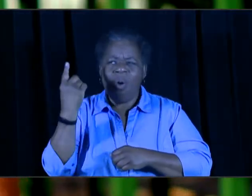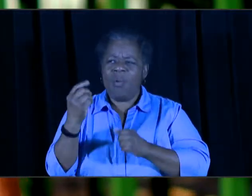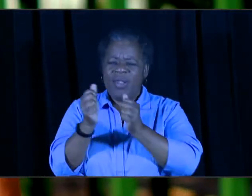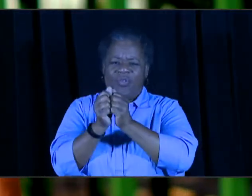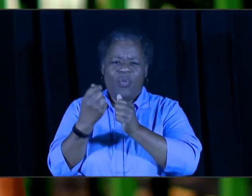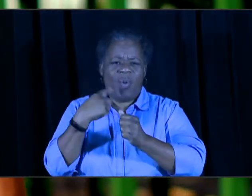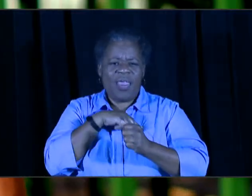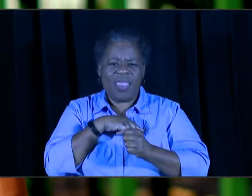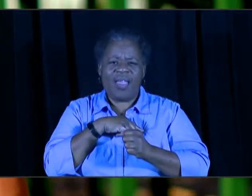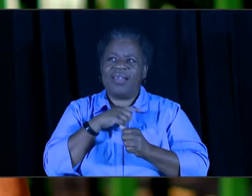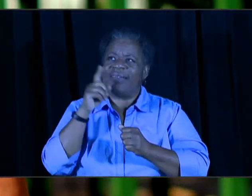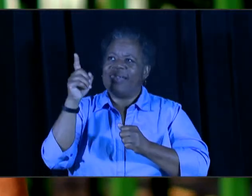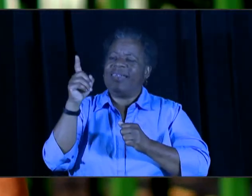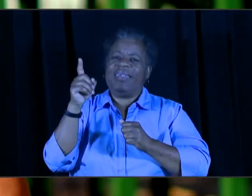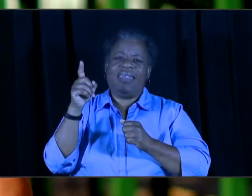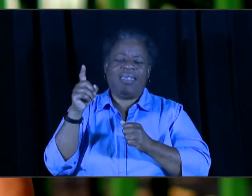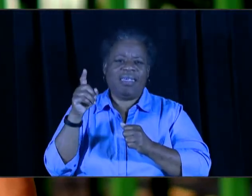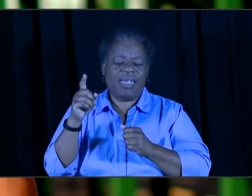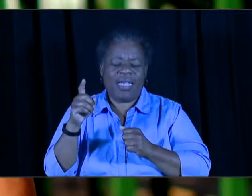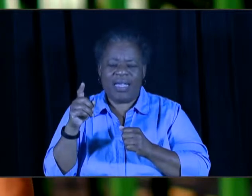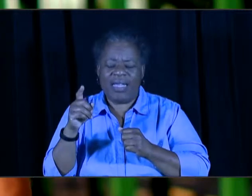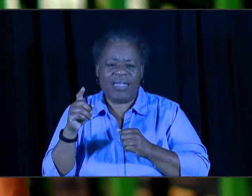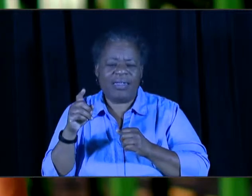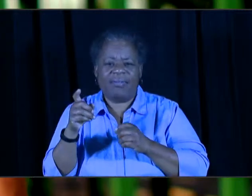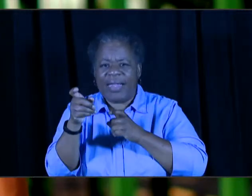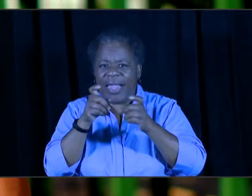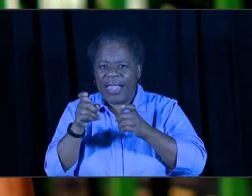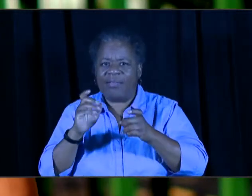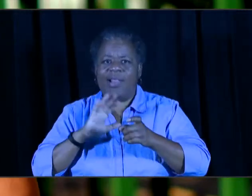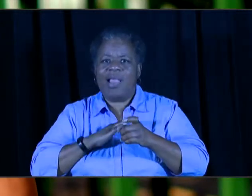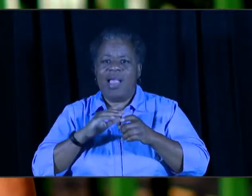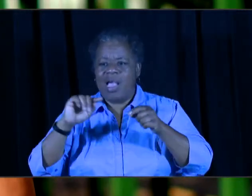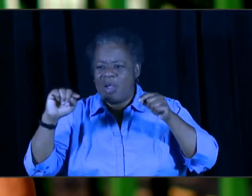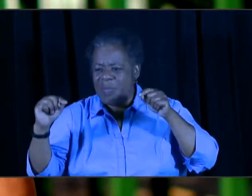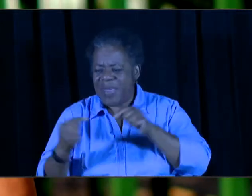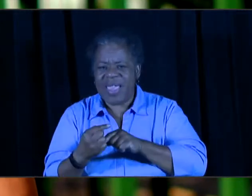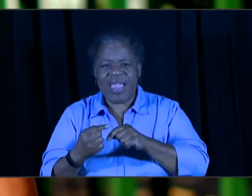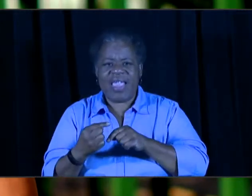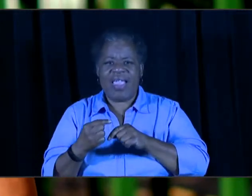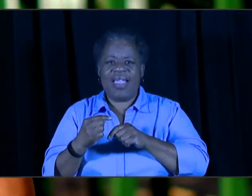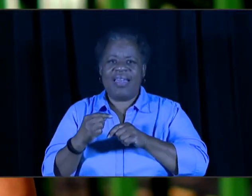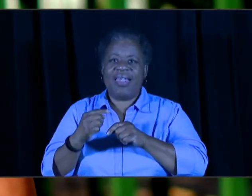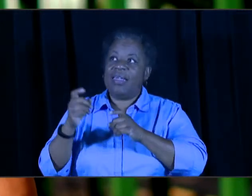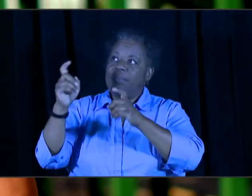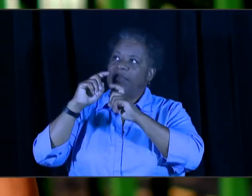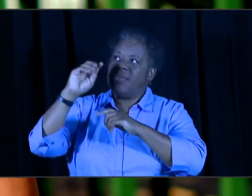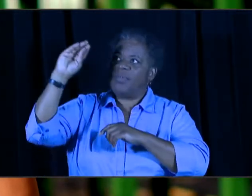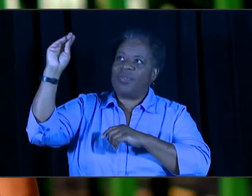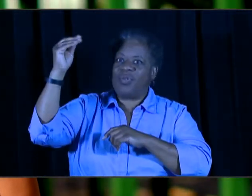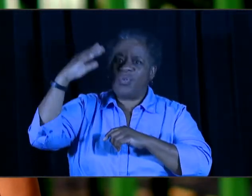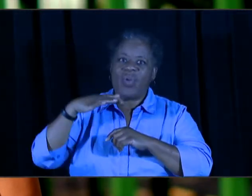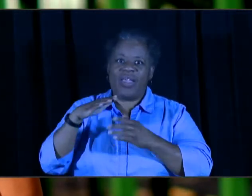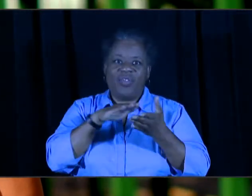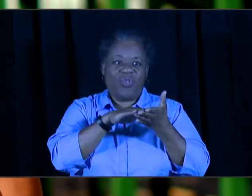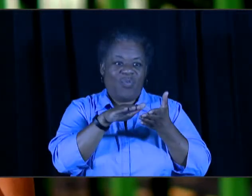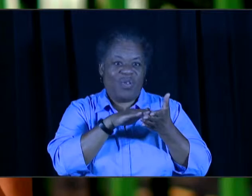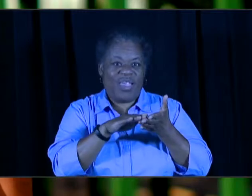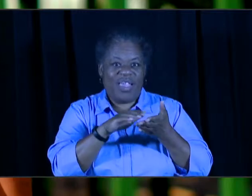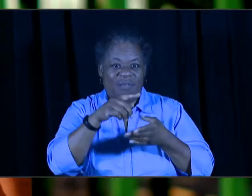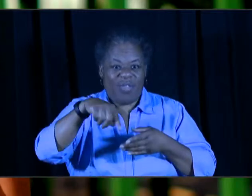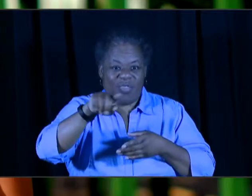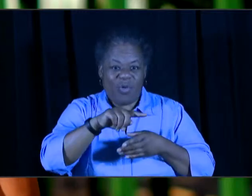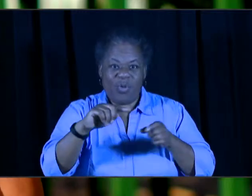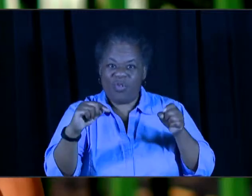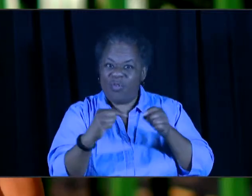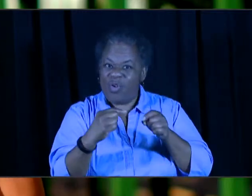our sadness, and frustration. He's also faithful to give us the grace we need to forgive those who have hurt us, even